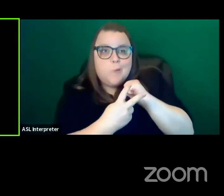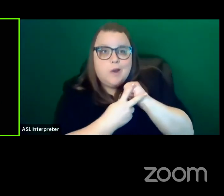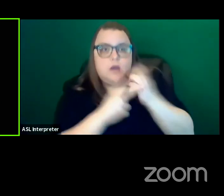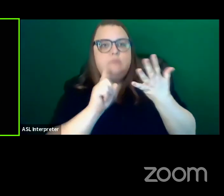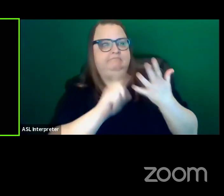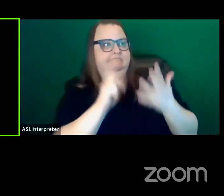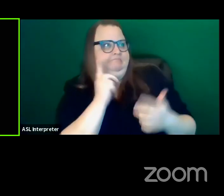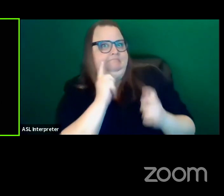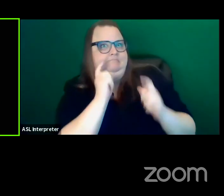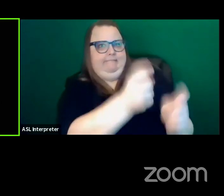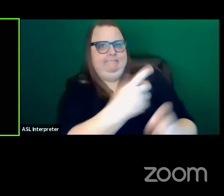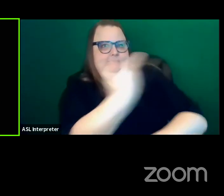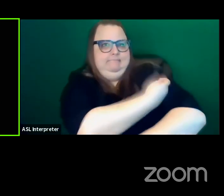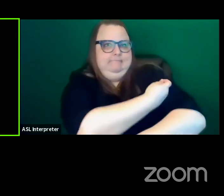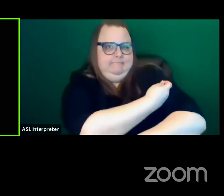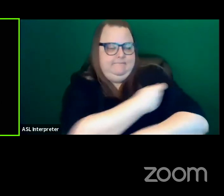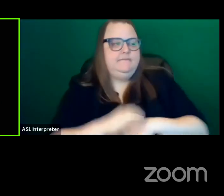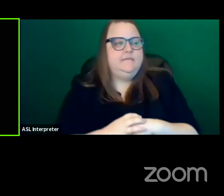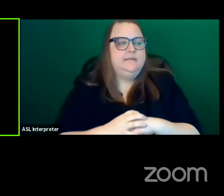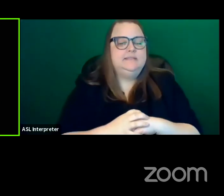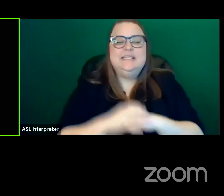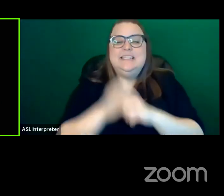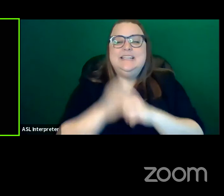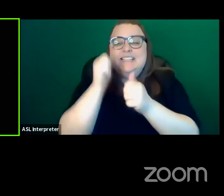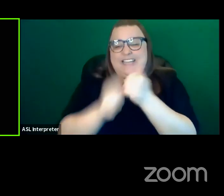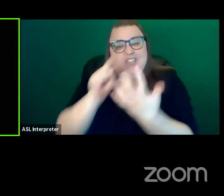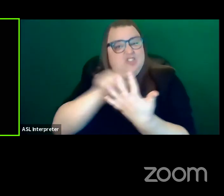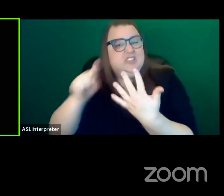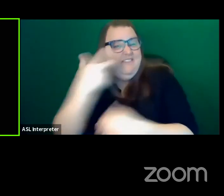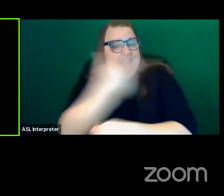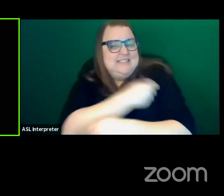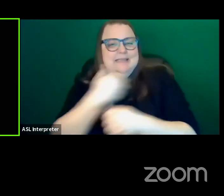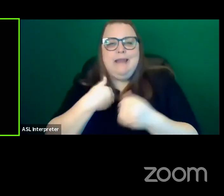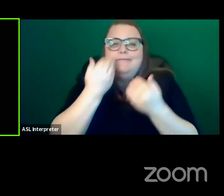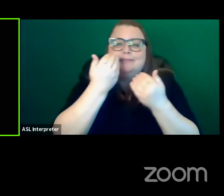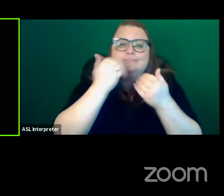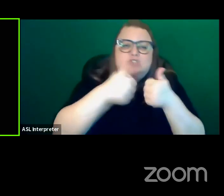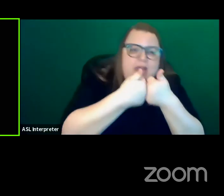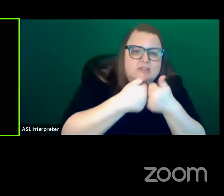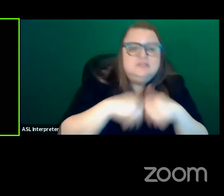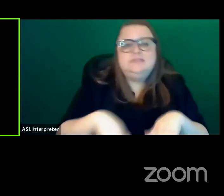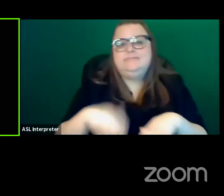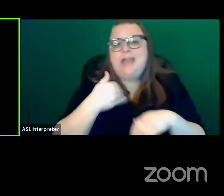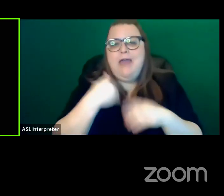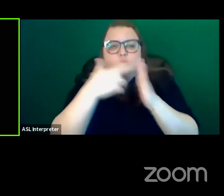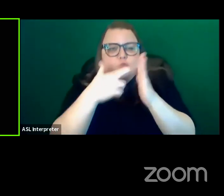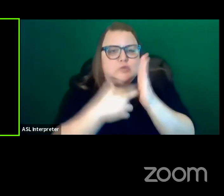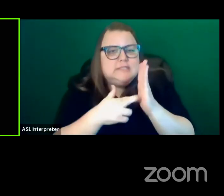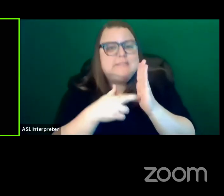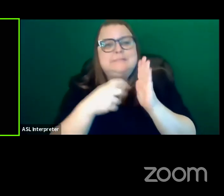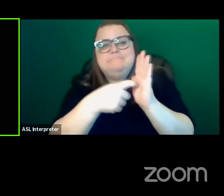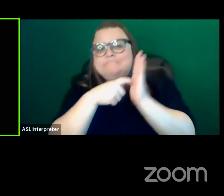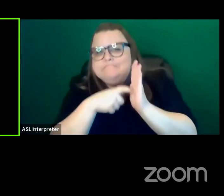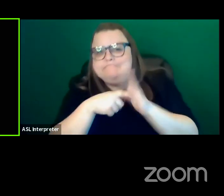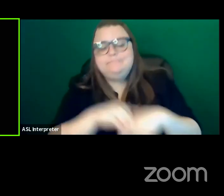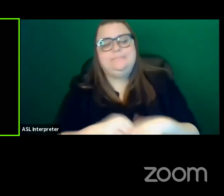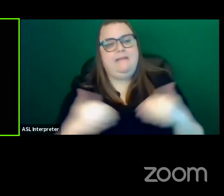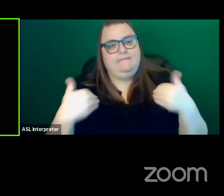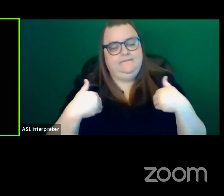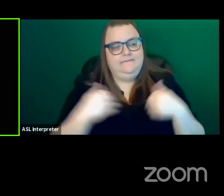have a very own specific challenges and parameters that we are working with. We told you